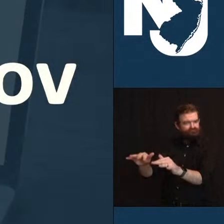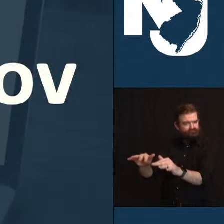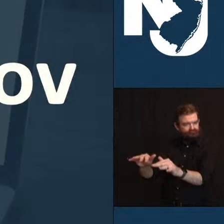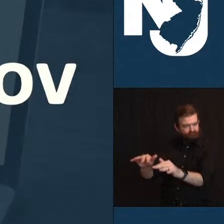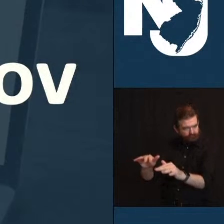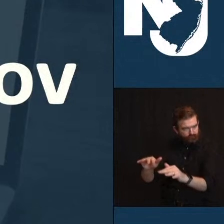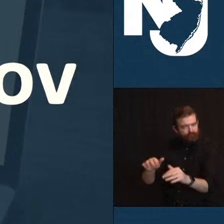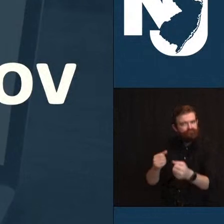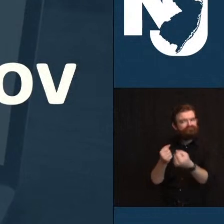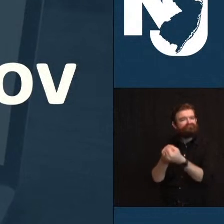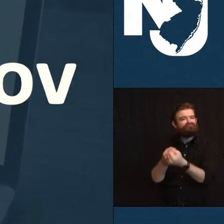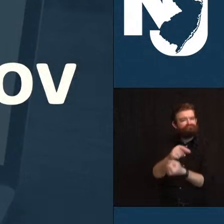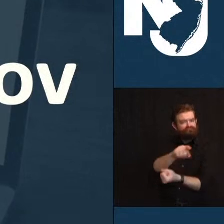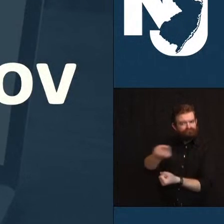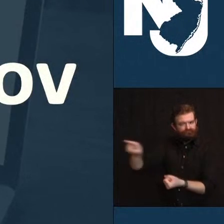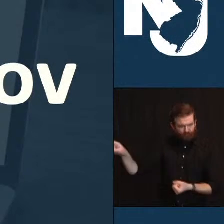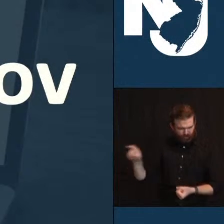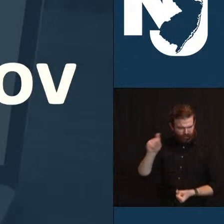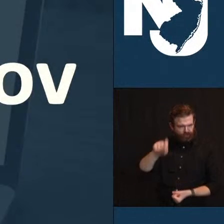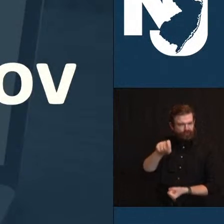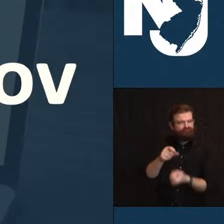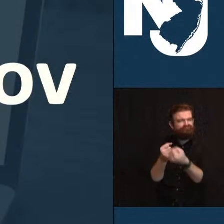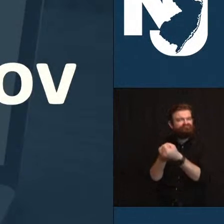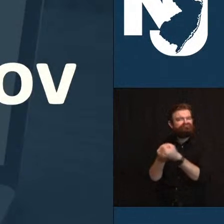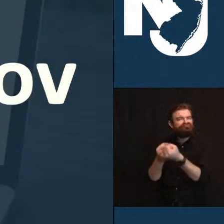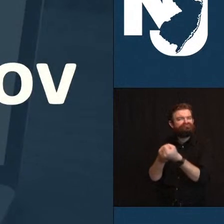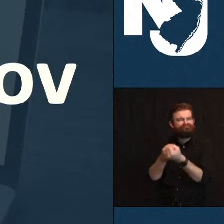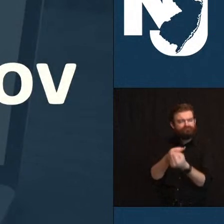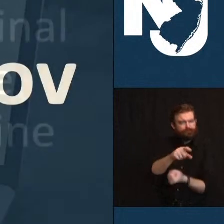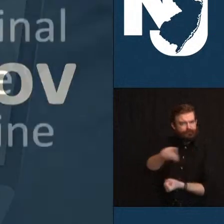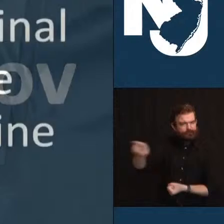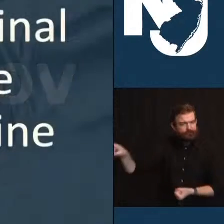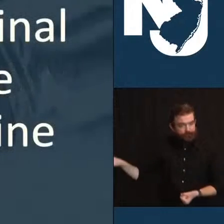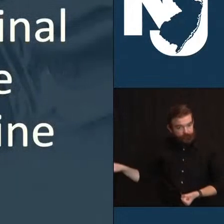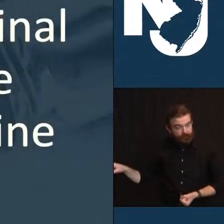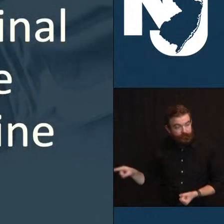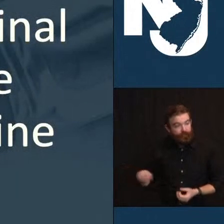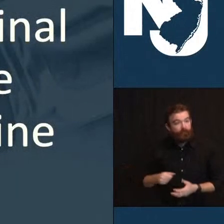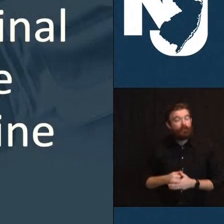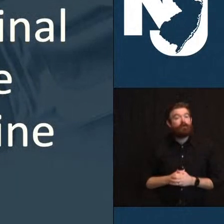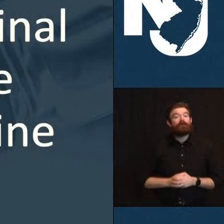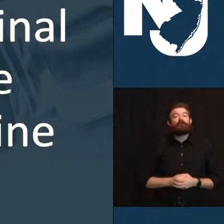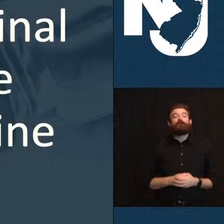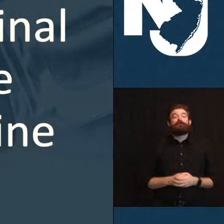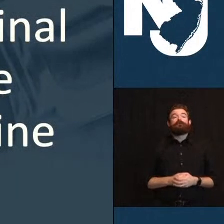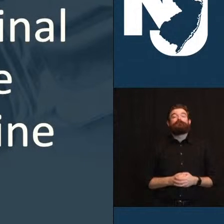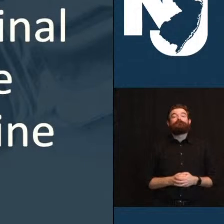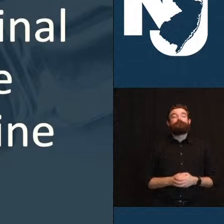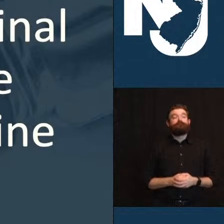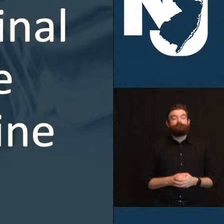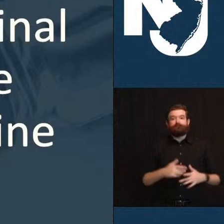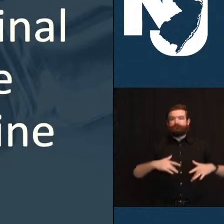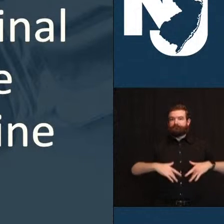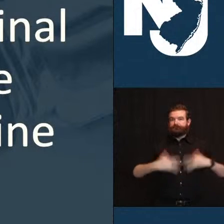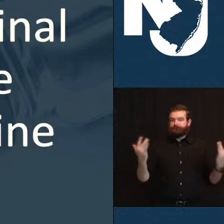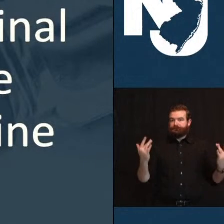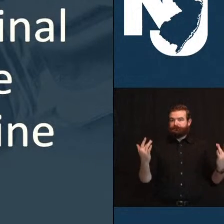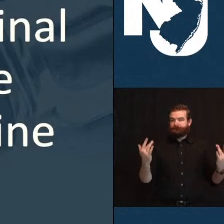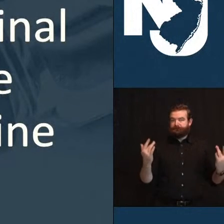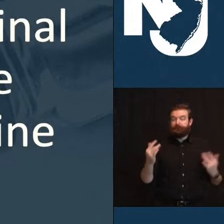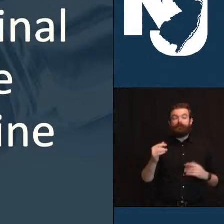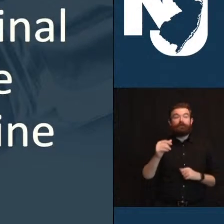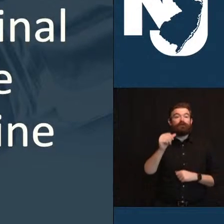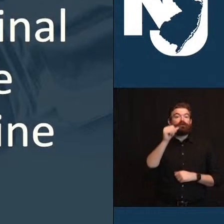it. Moving on, switching gears. We are excited by the action taken yesterday, Judy, I think this may be the understatement of the